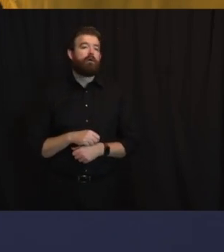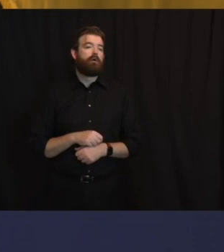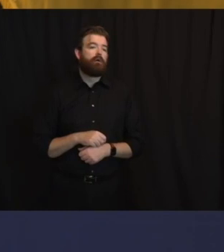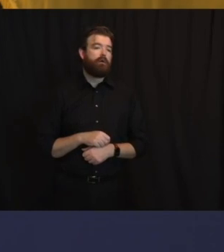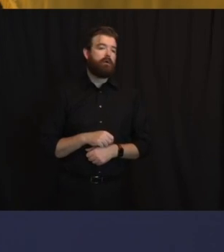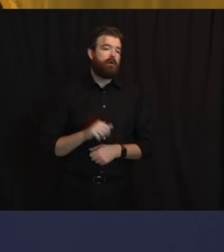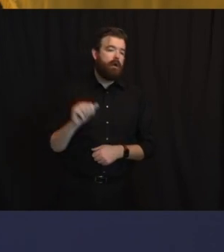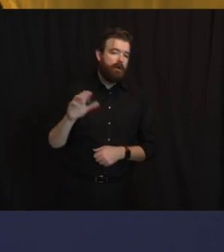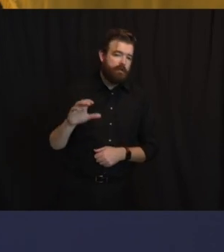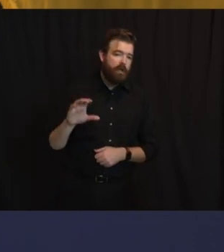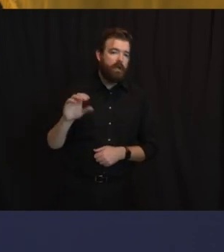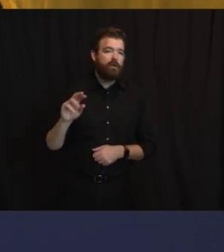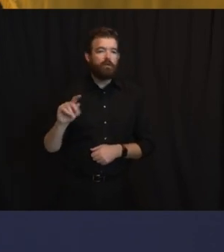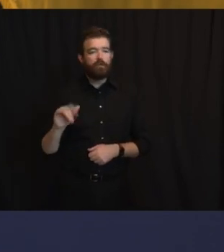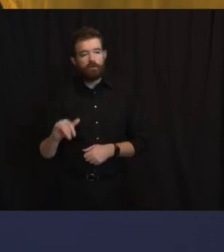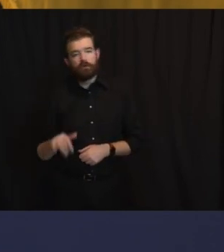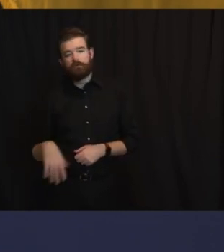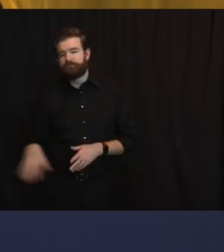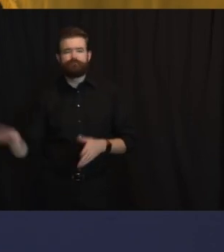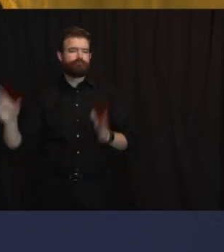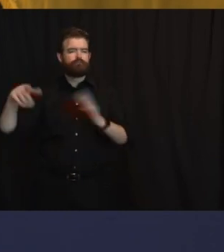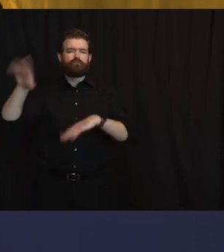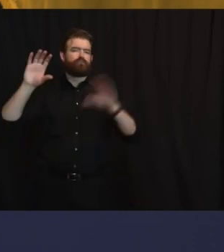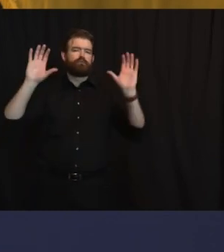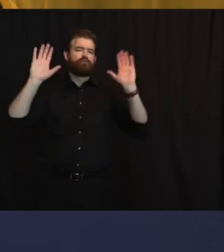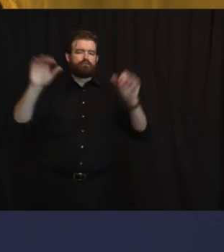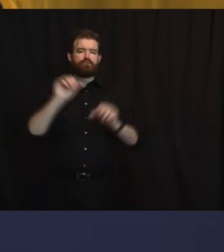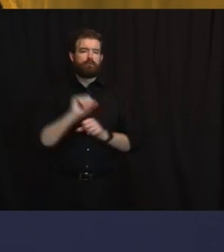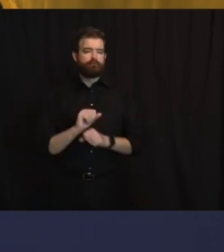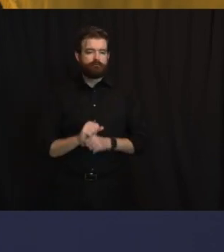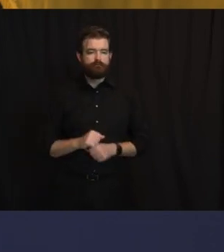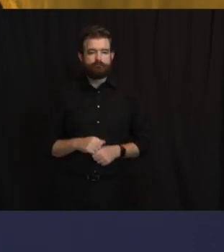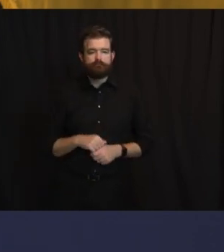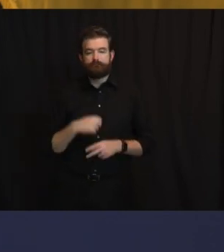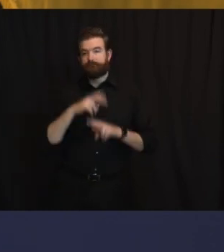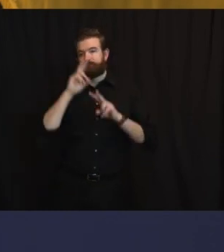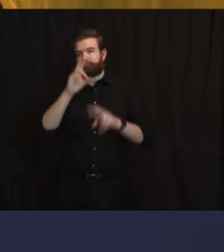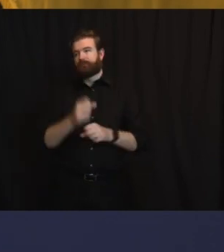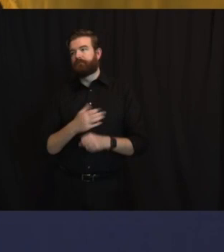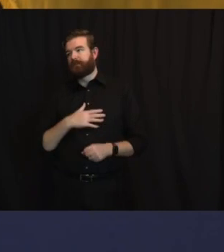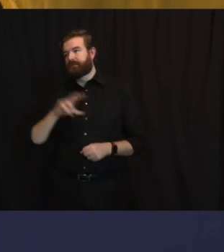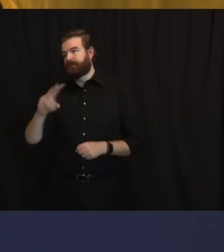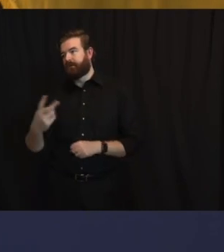a great job down there. Looking forward to getting our second.